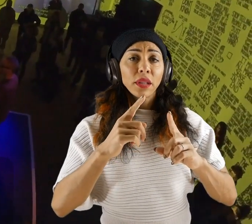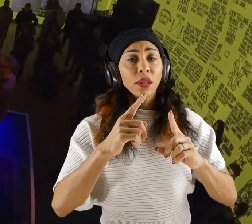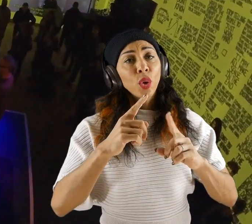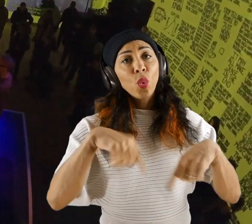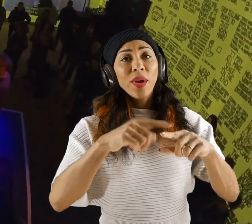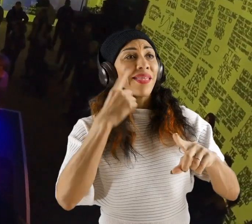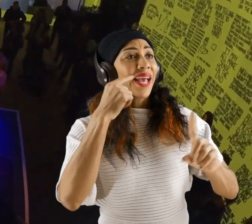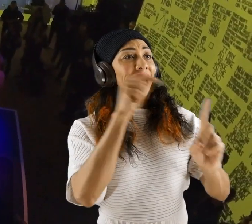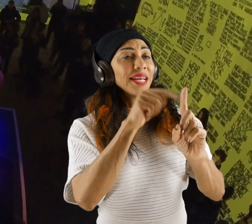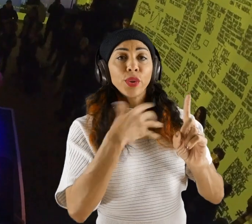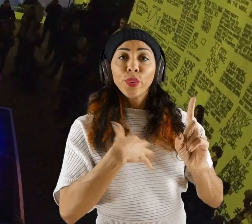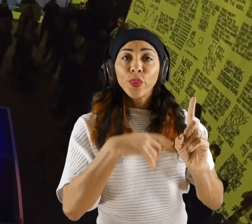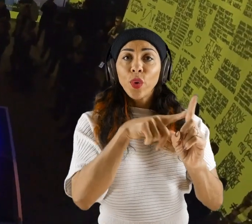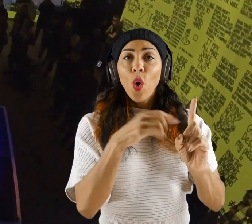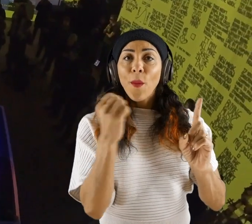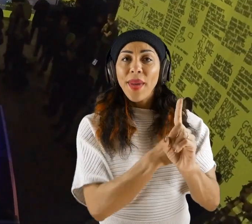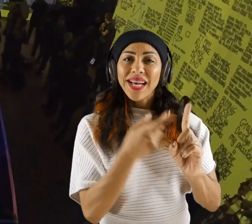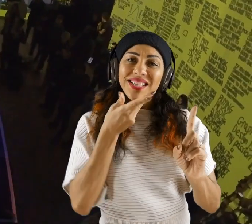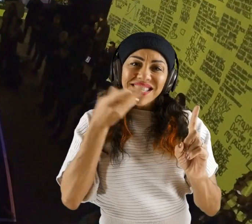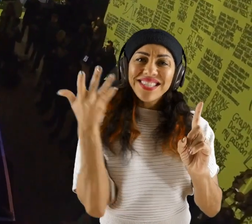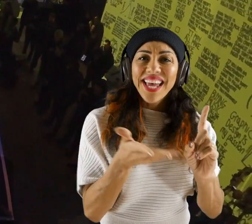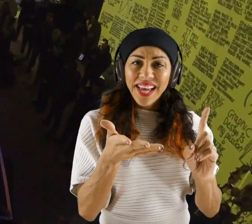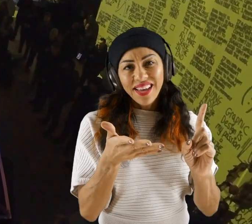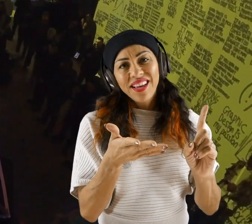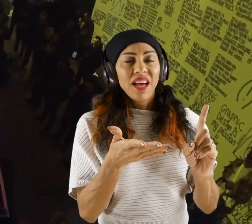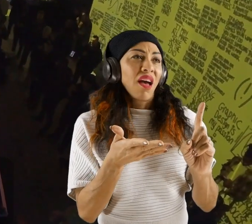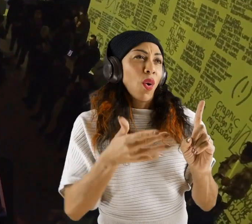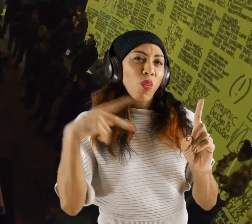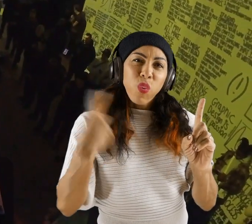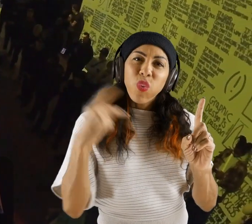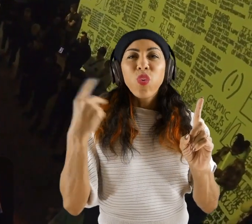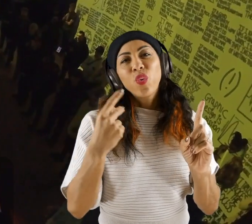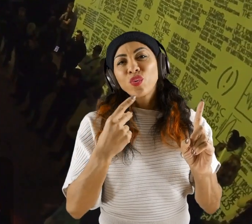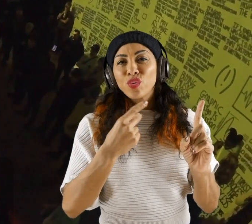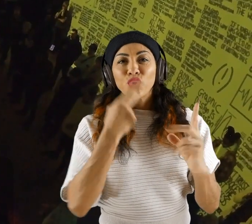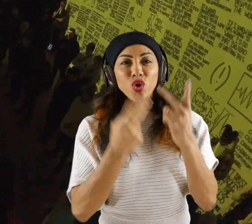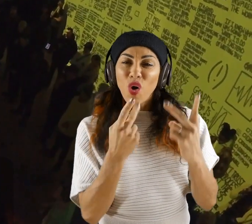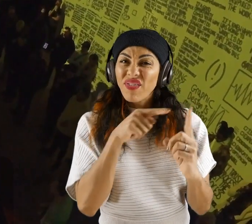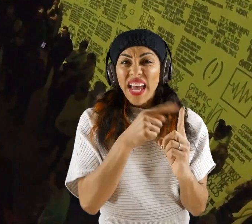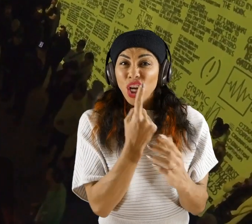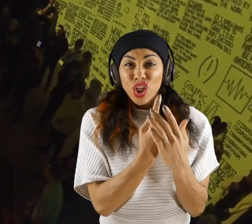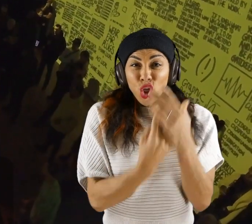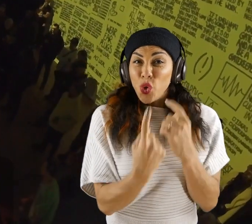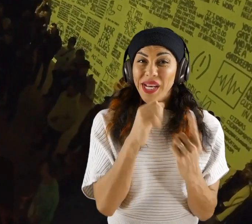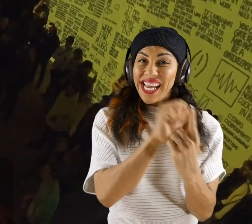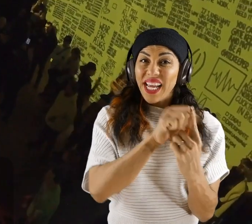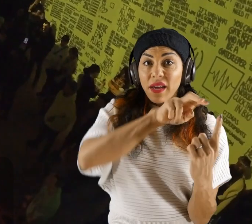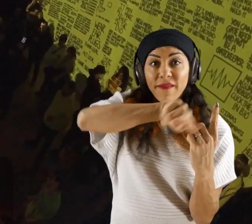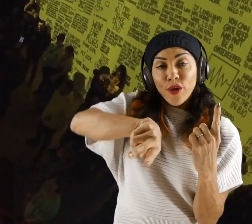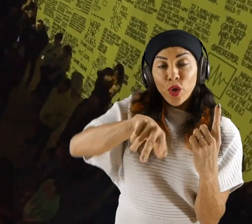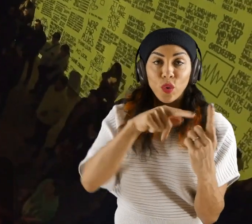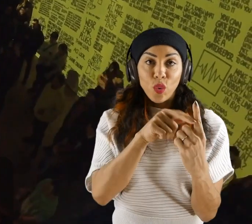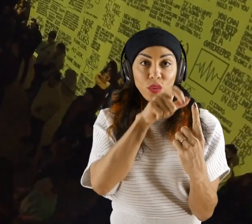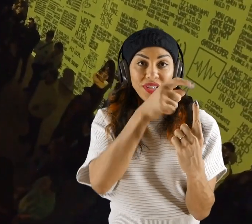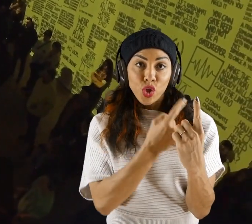6 songs, they're just a unique proposition, unique character, unique point of view, and that is more important than having the number 1 song